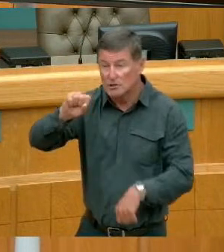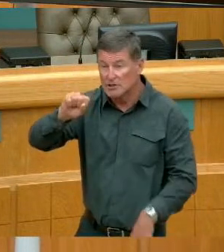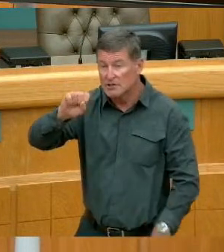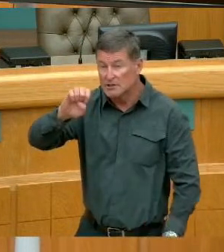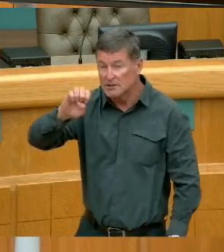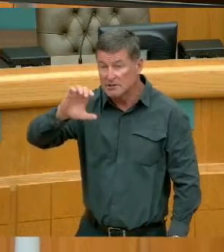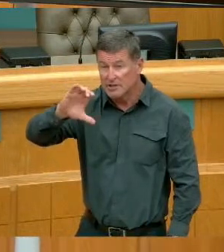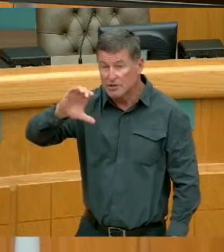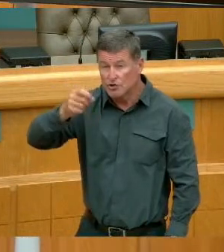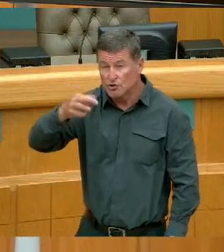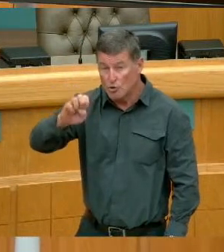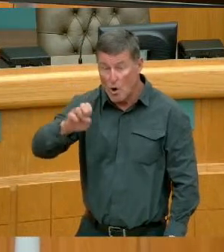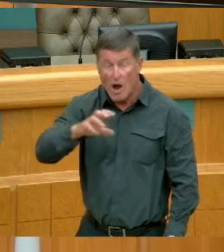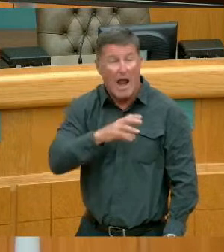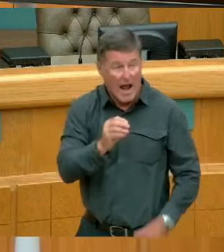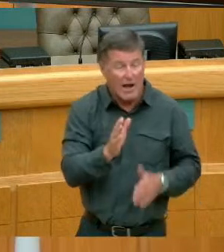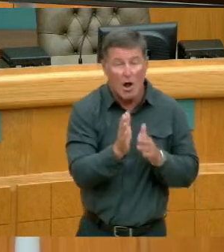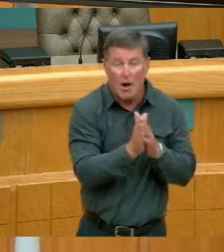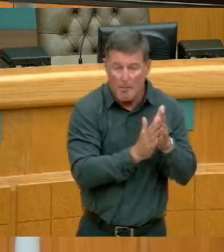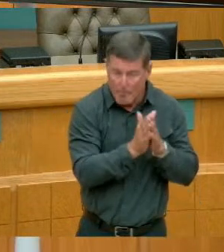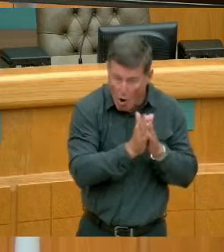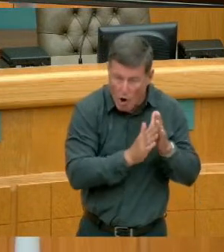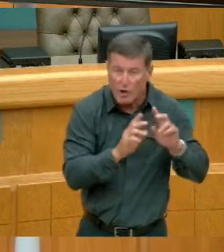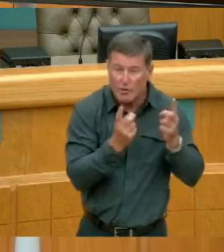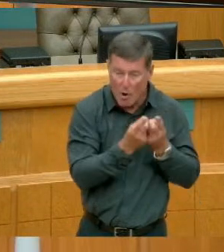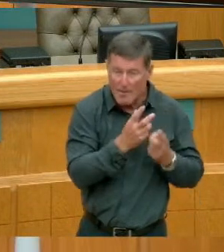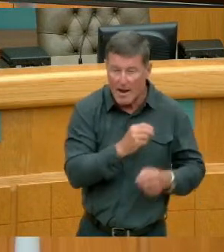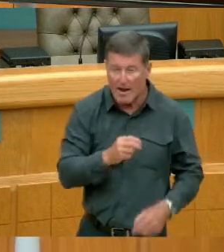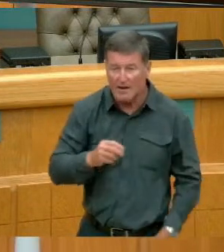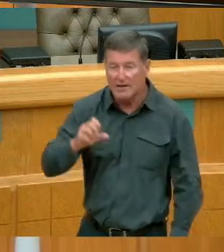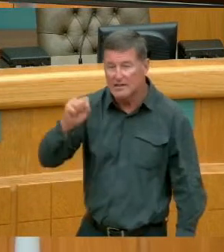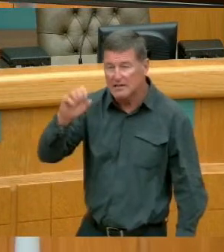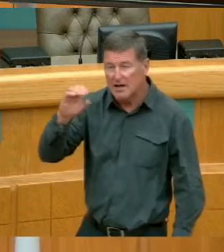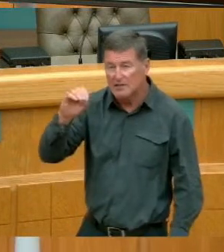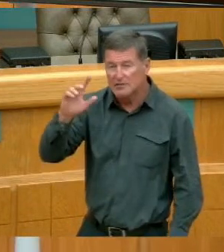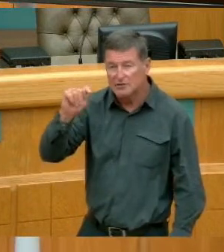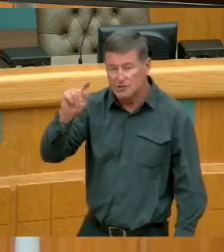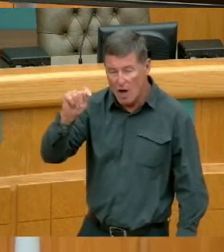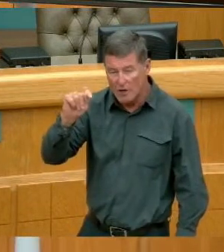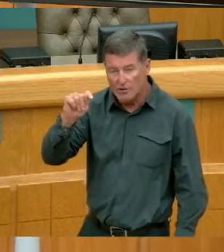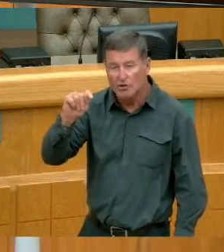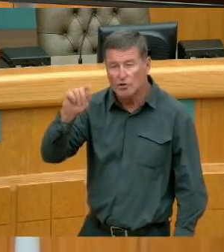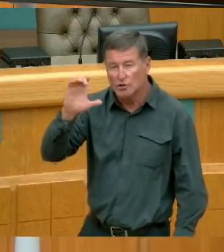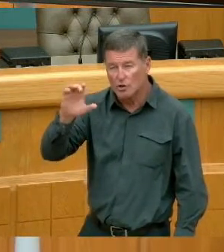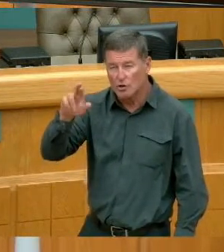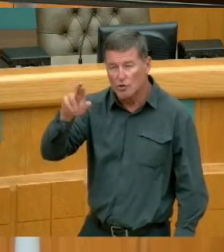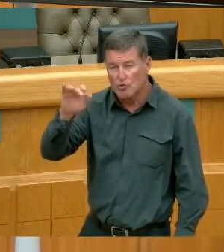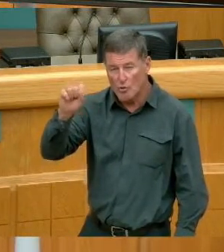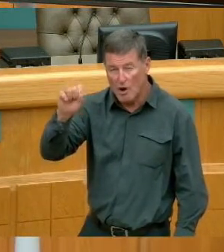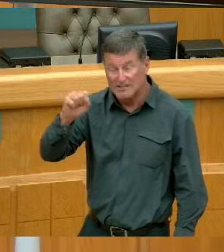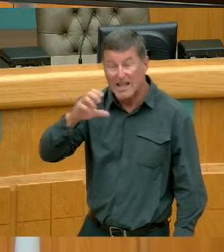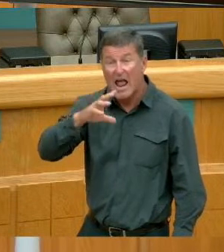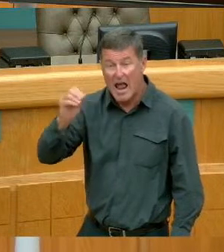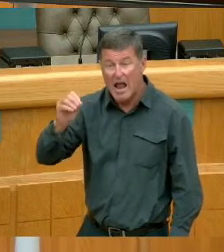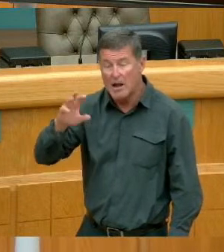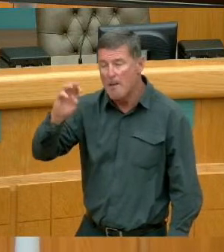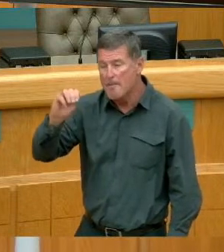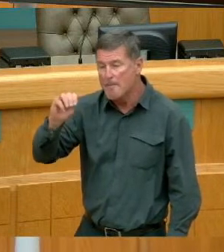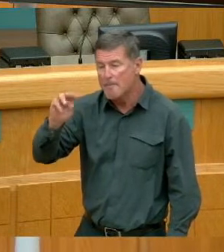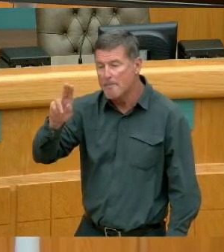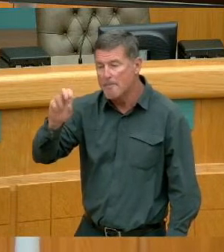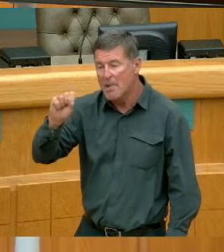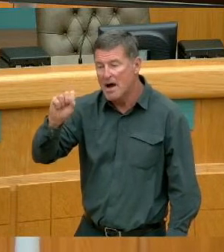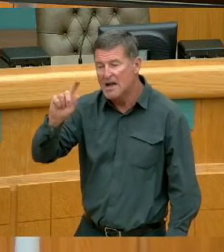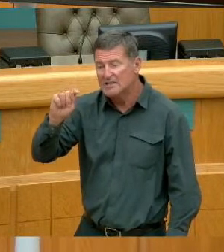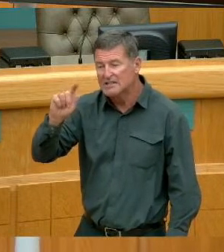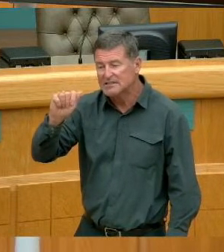Scott Cross, and of course the state of Texas Mustang Island State Park, who will have their